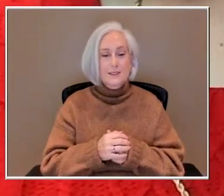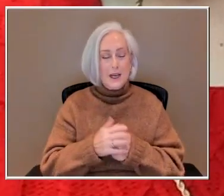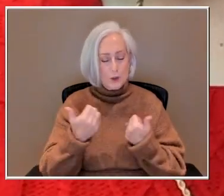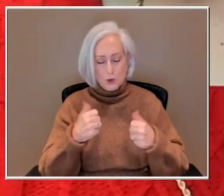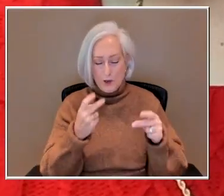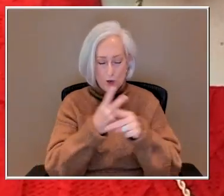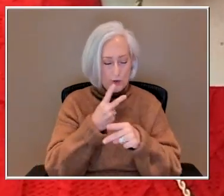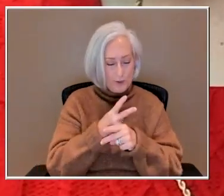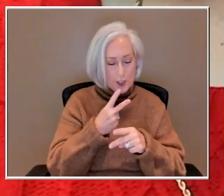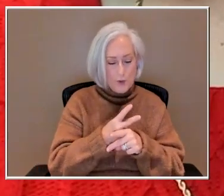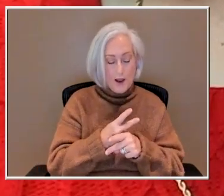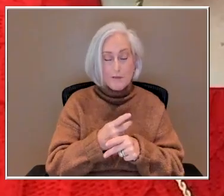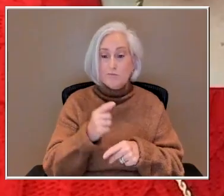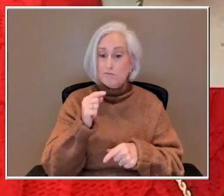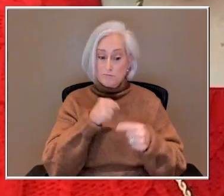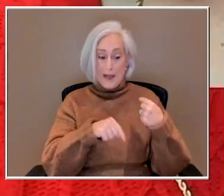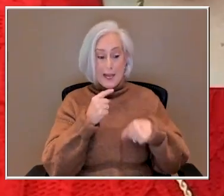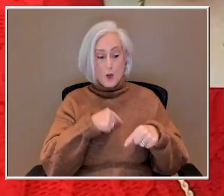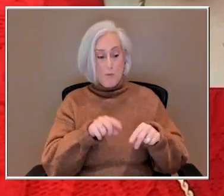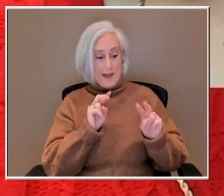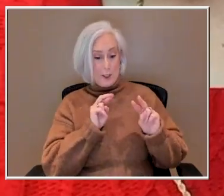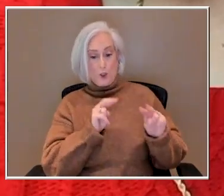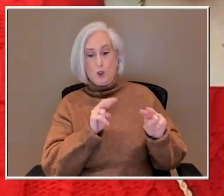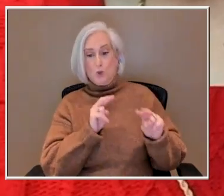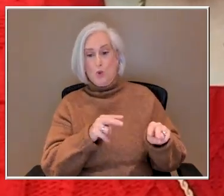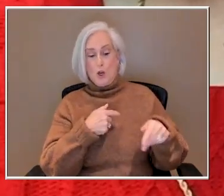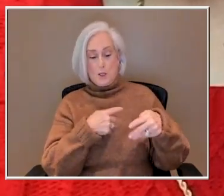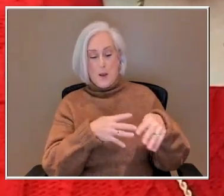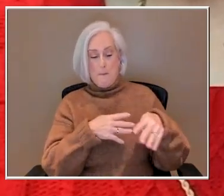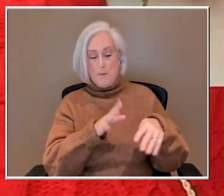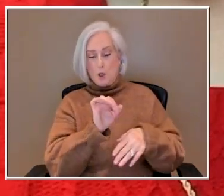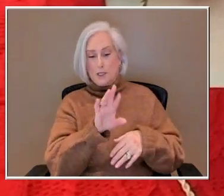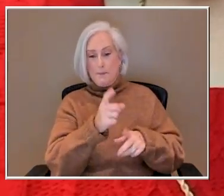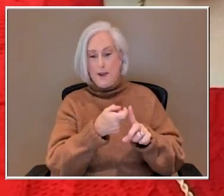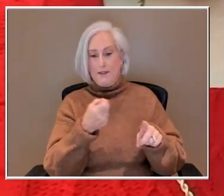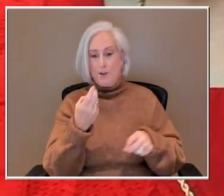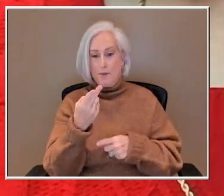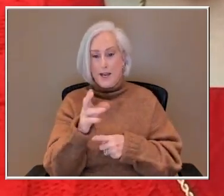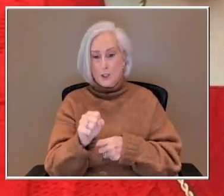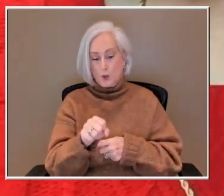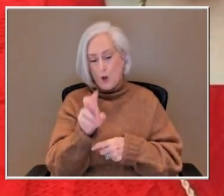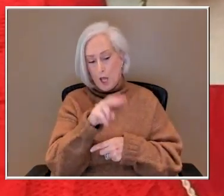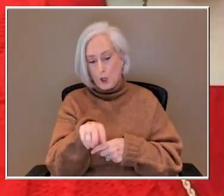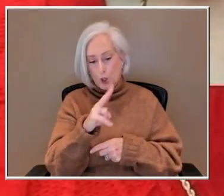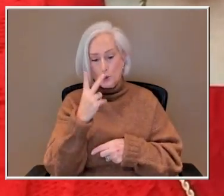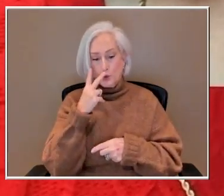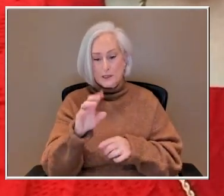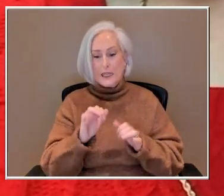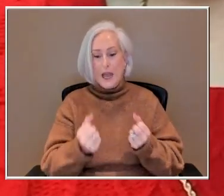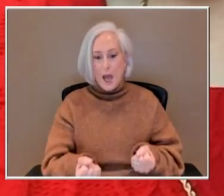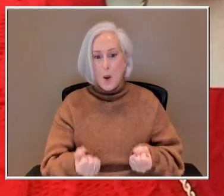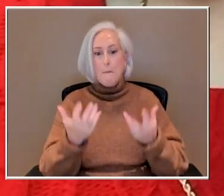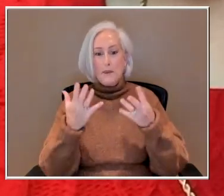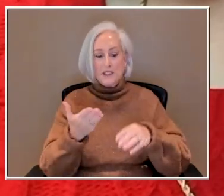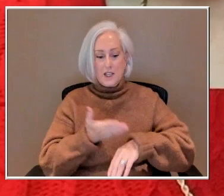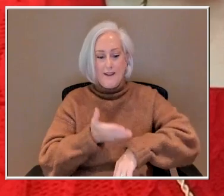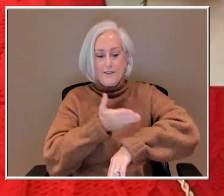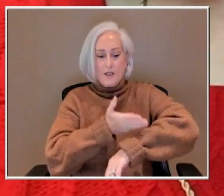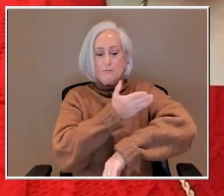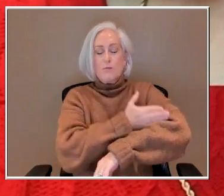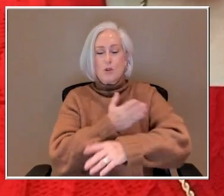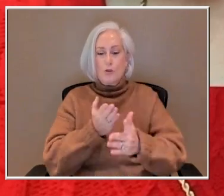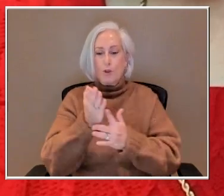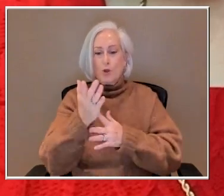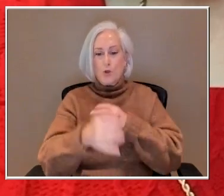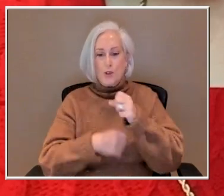all the time and watch videos of the marching band shows from high school and look at my progression over the years, and that's kind of one thing